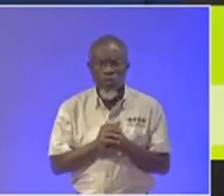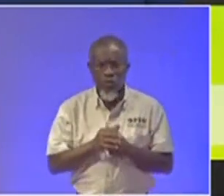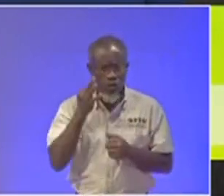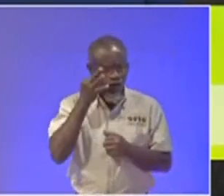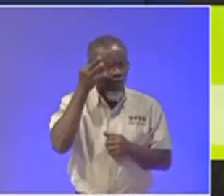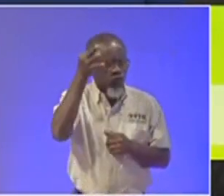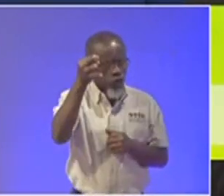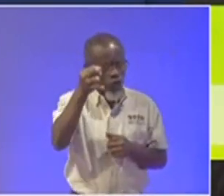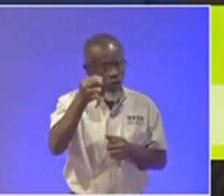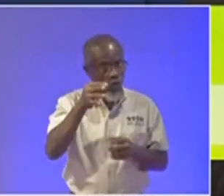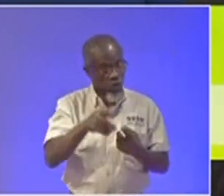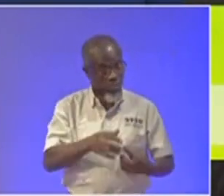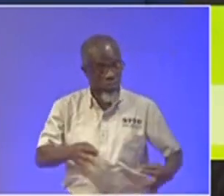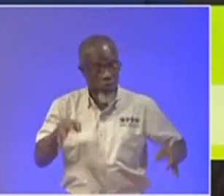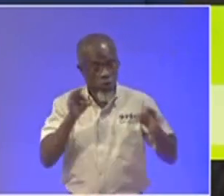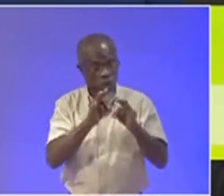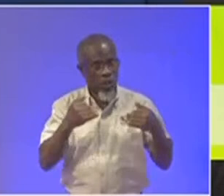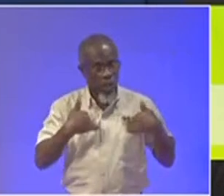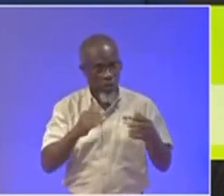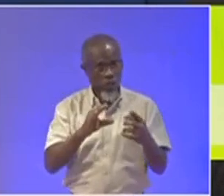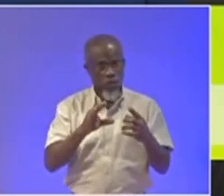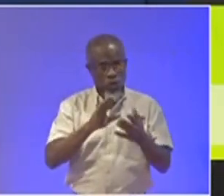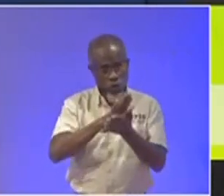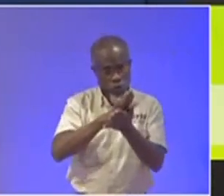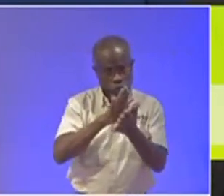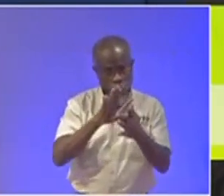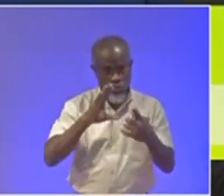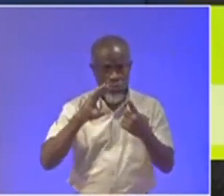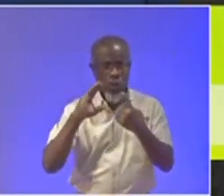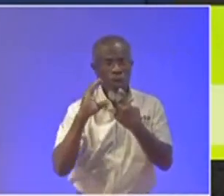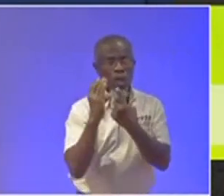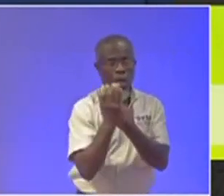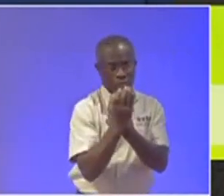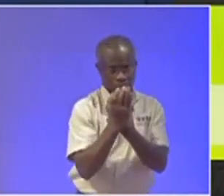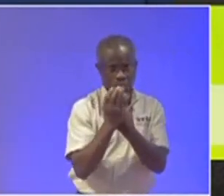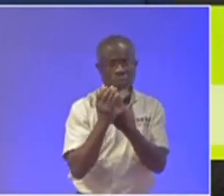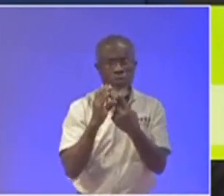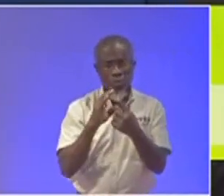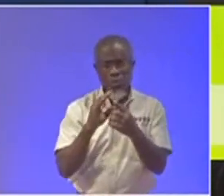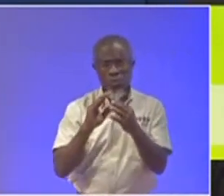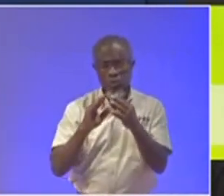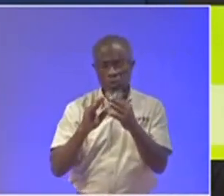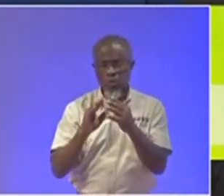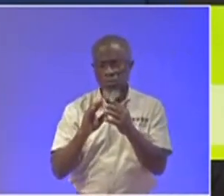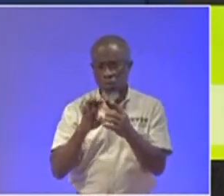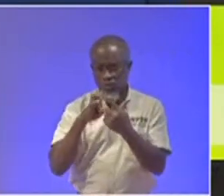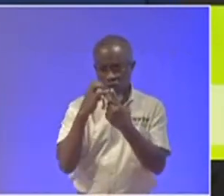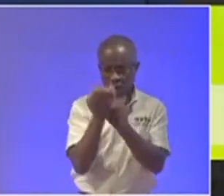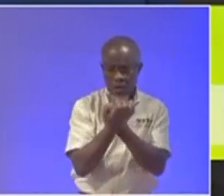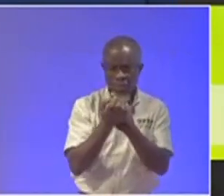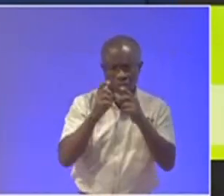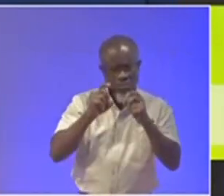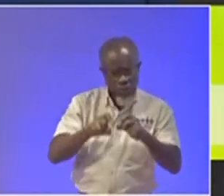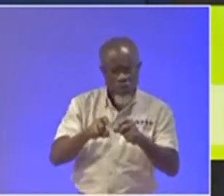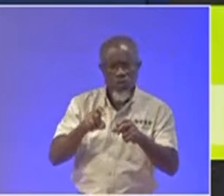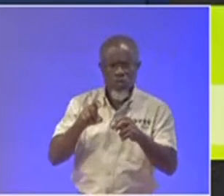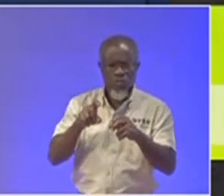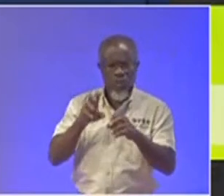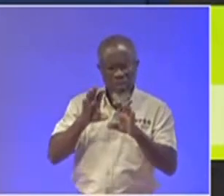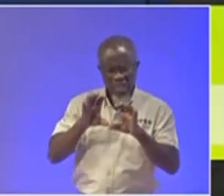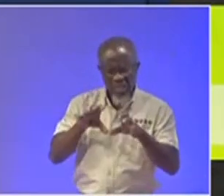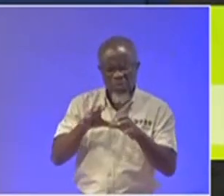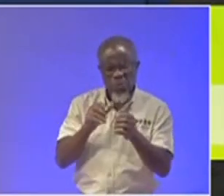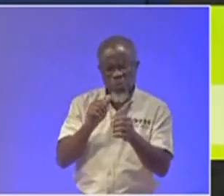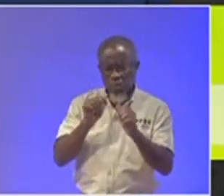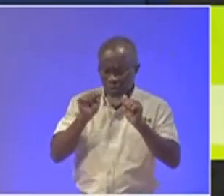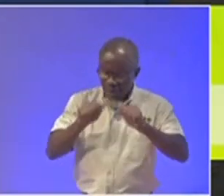the school climate is so set up that those three areas can be worked on consistently over